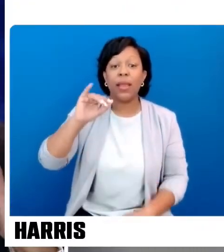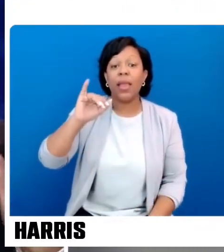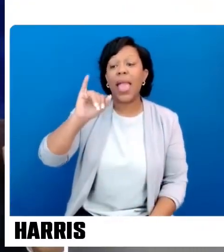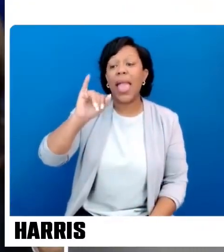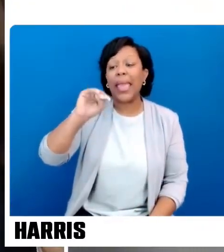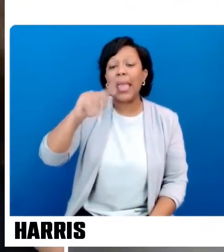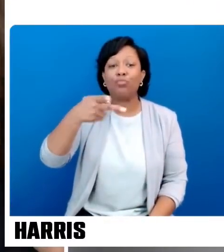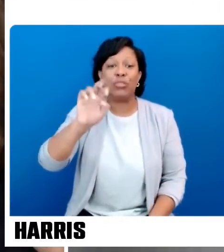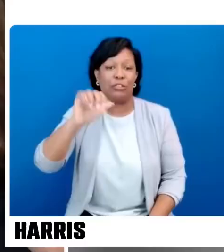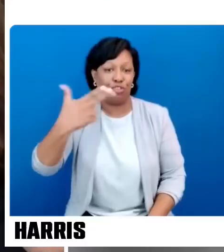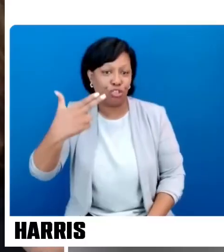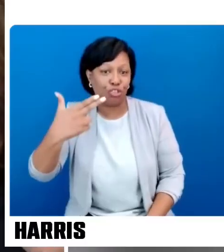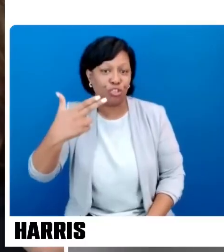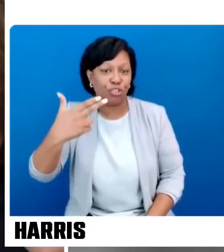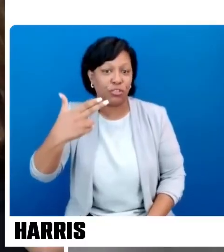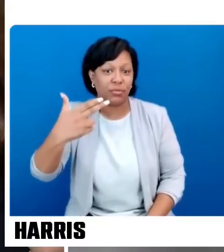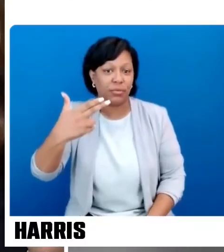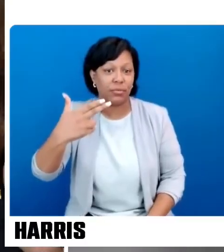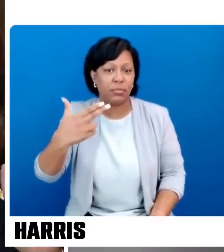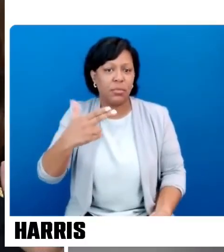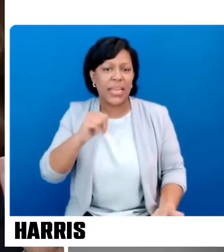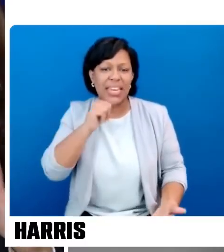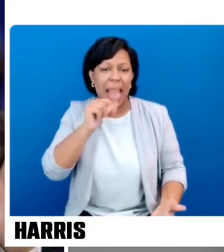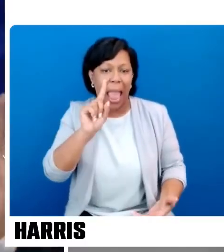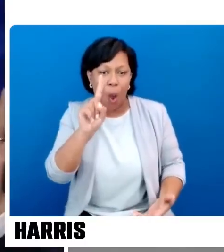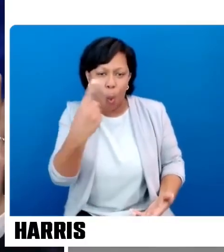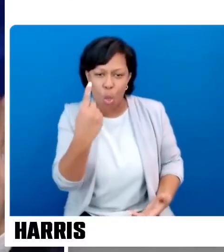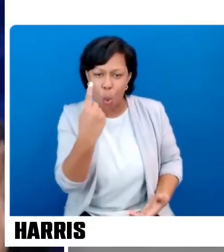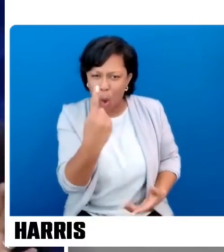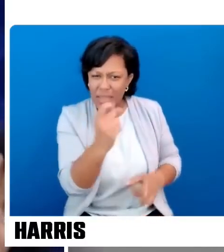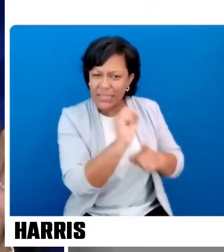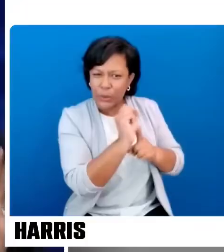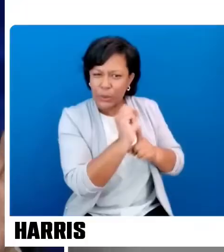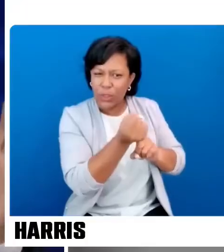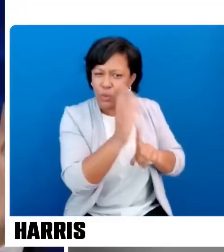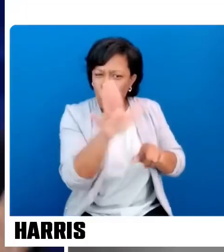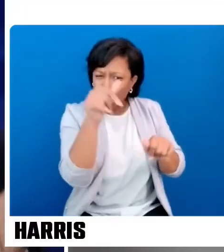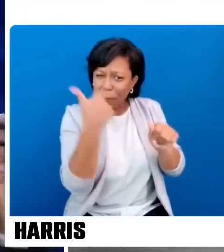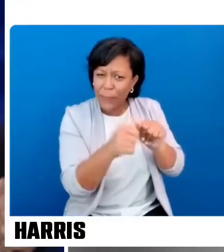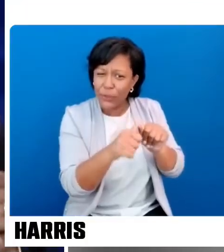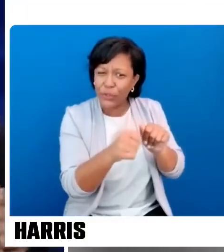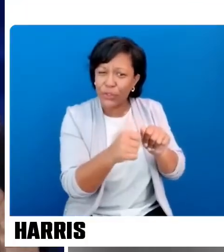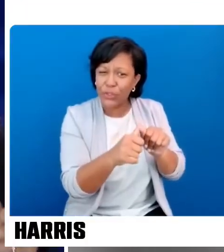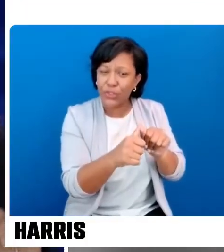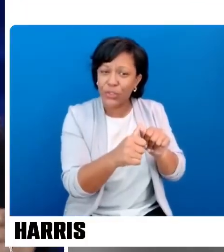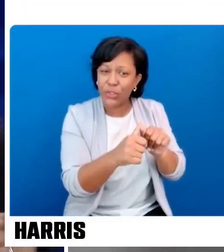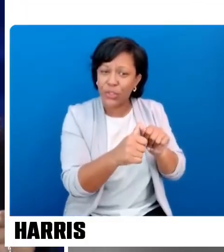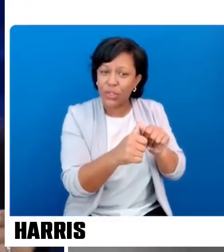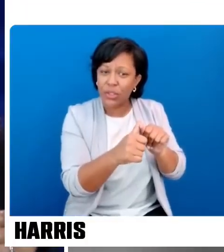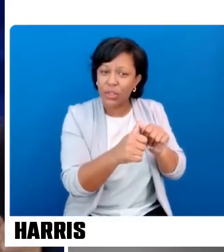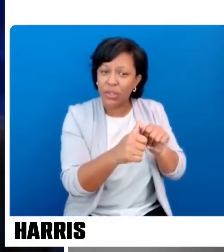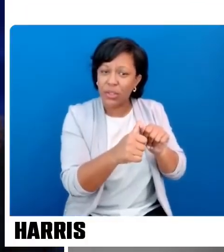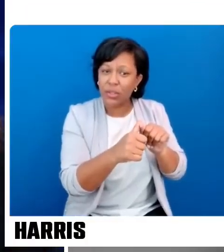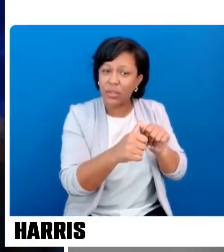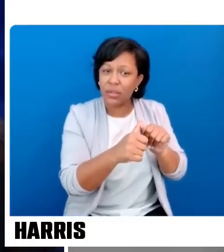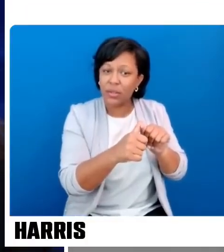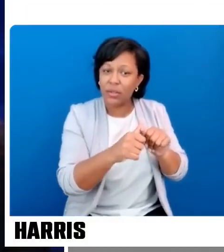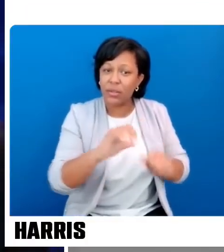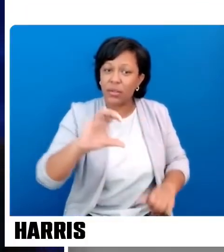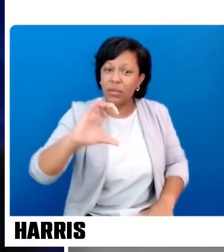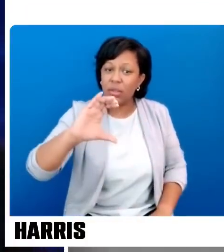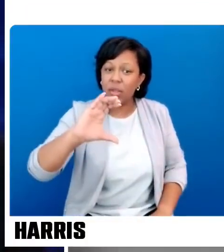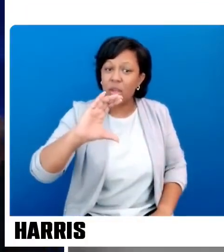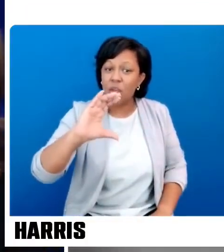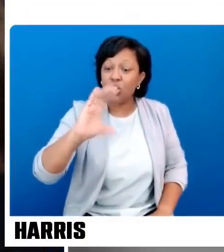Let's remember Charlottesville, where there was a mob of people carrying tiki torches,